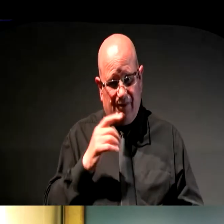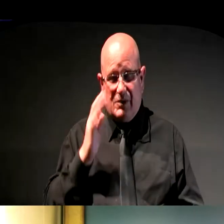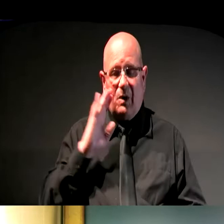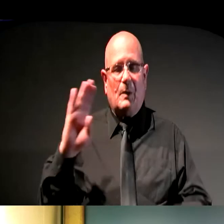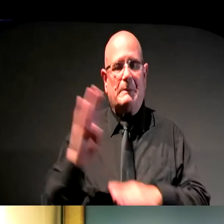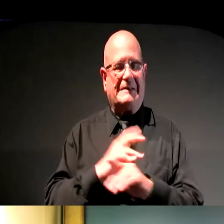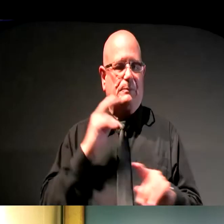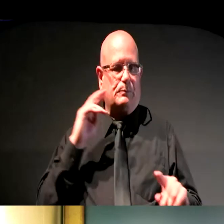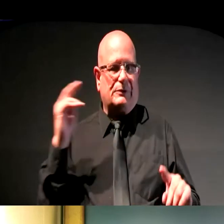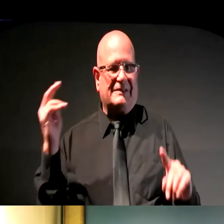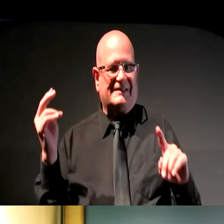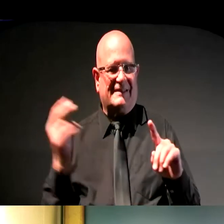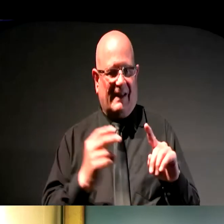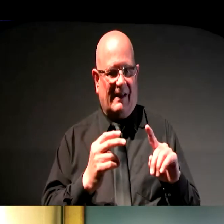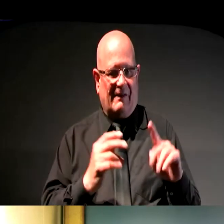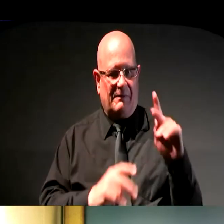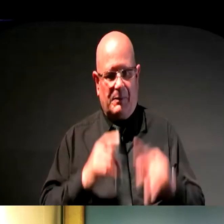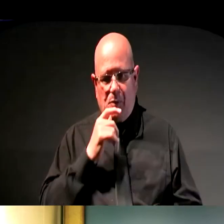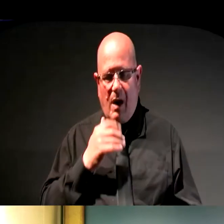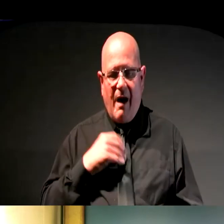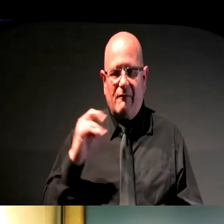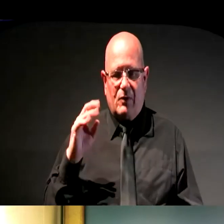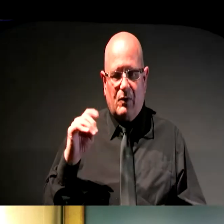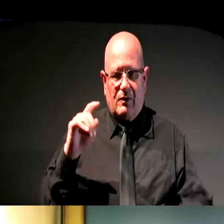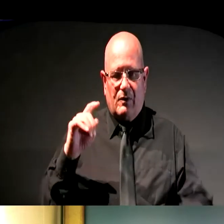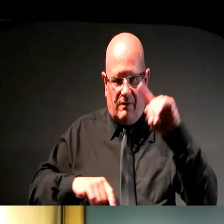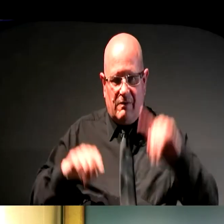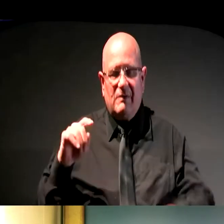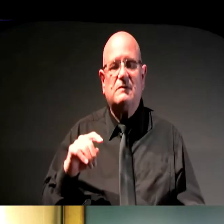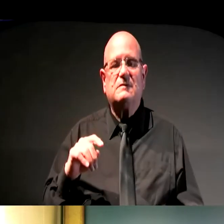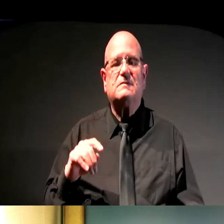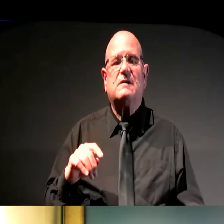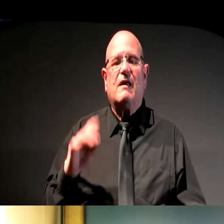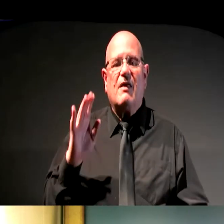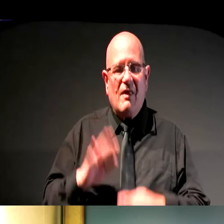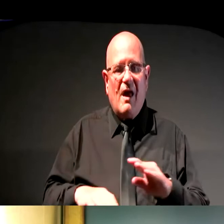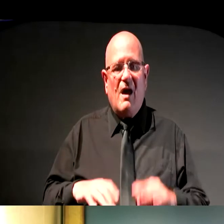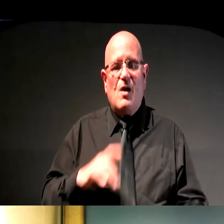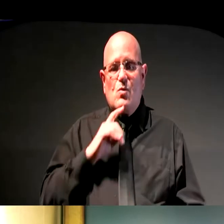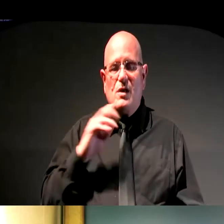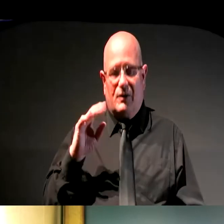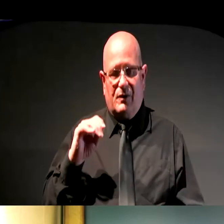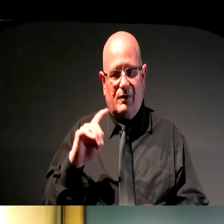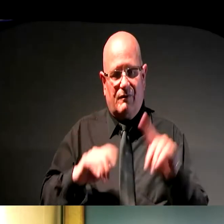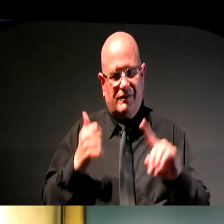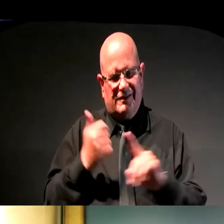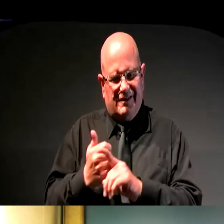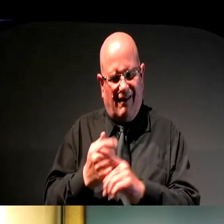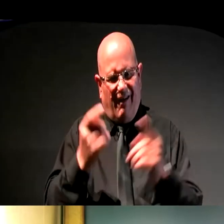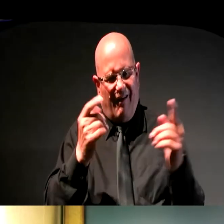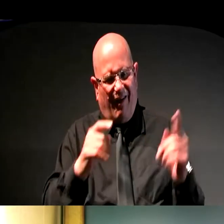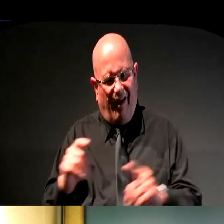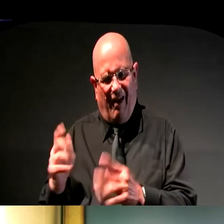perceive folks who are neurodiverse are often different than the way neurodiversity actually works. So we'll start